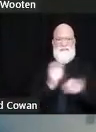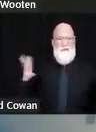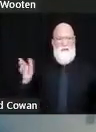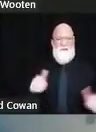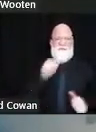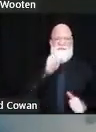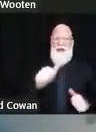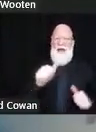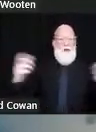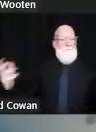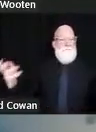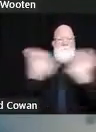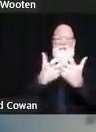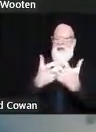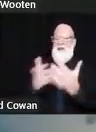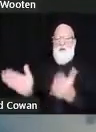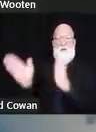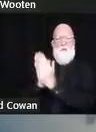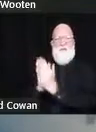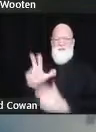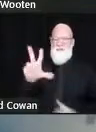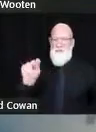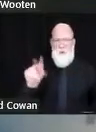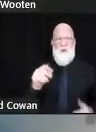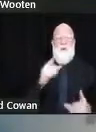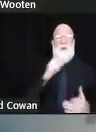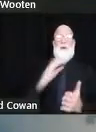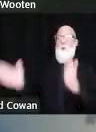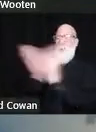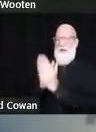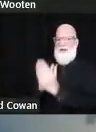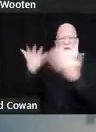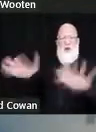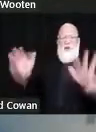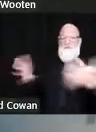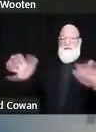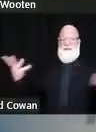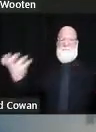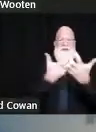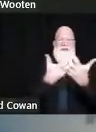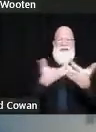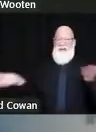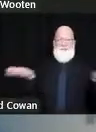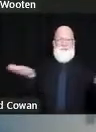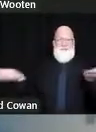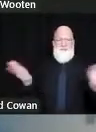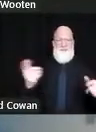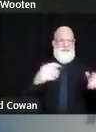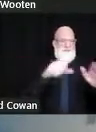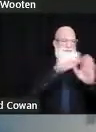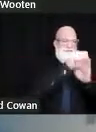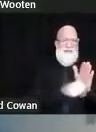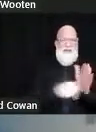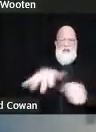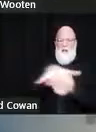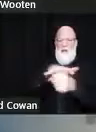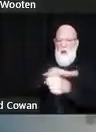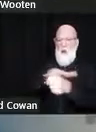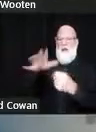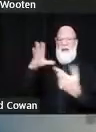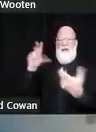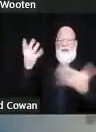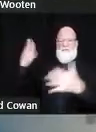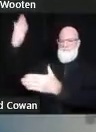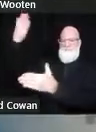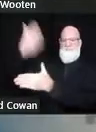true because the request has already been matched to what was on the state or the local file of the signature so what happens the process supposed to